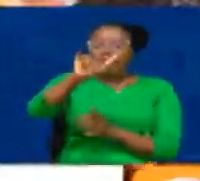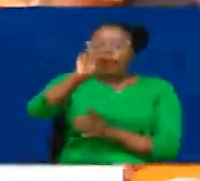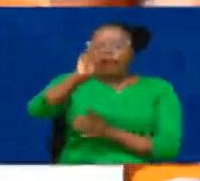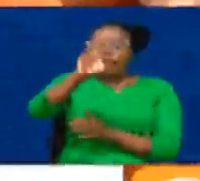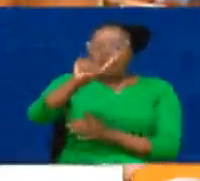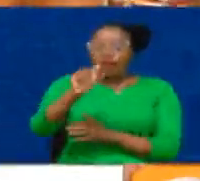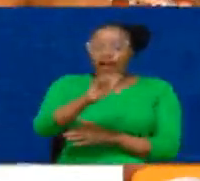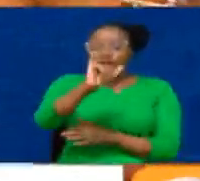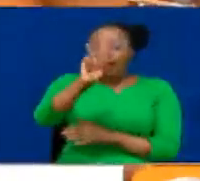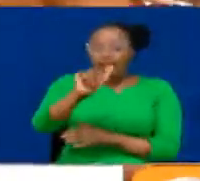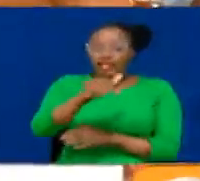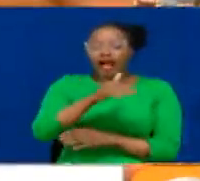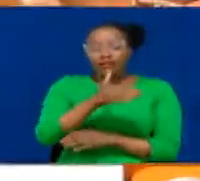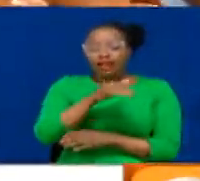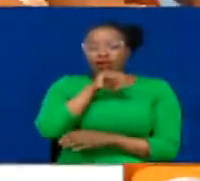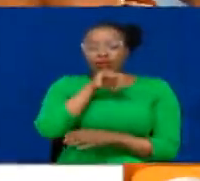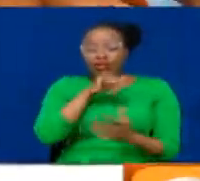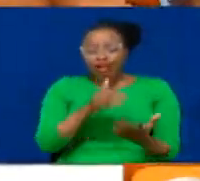Ida Odinga.